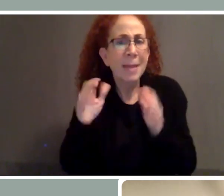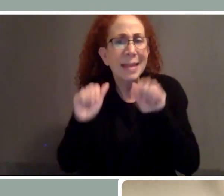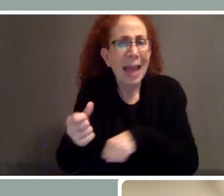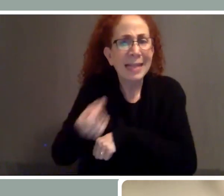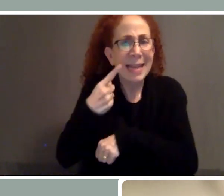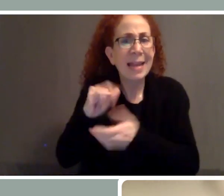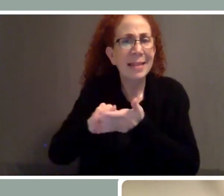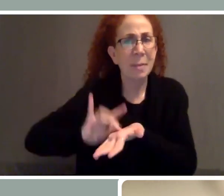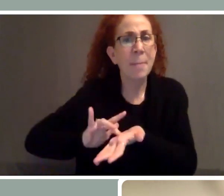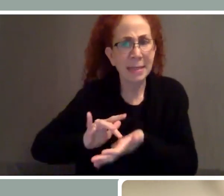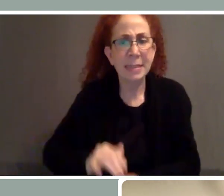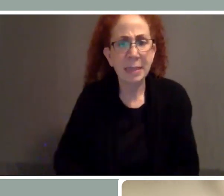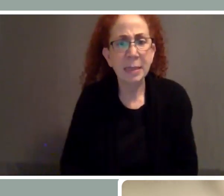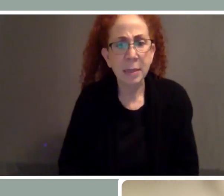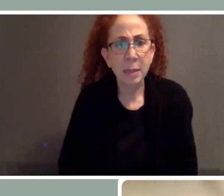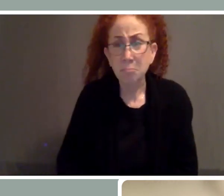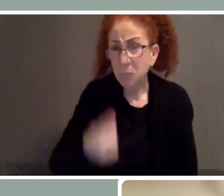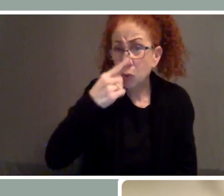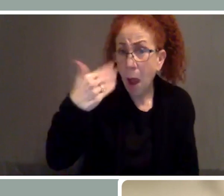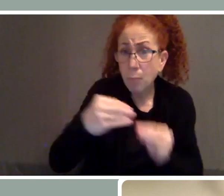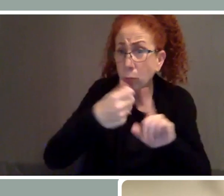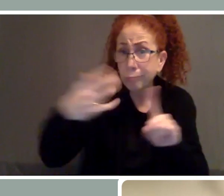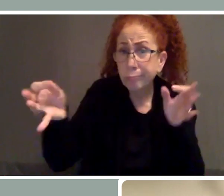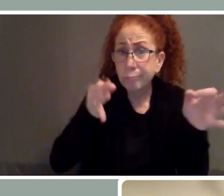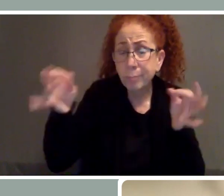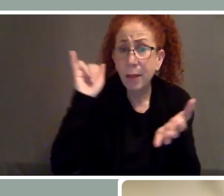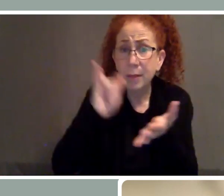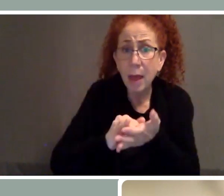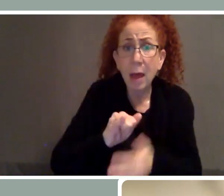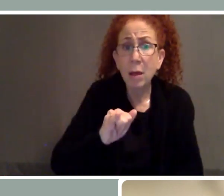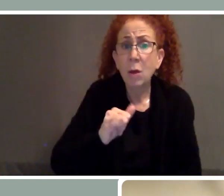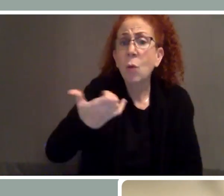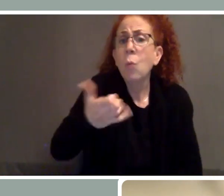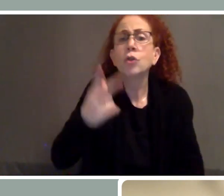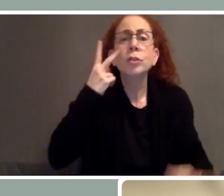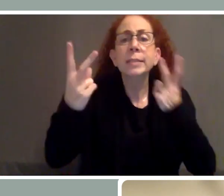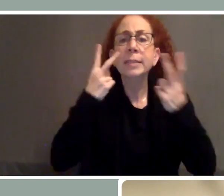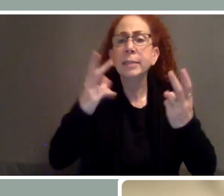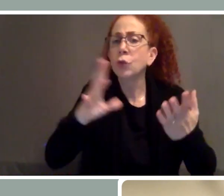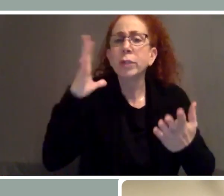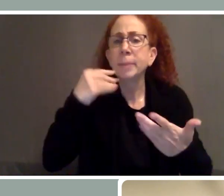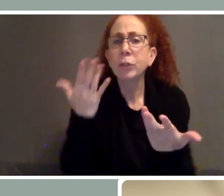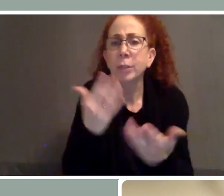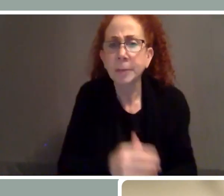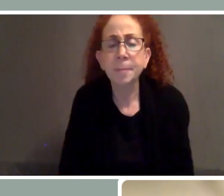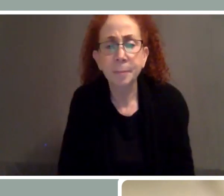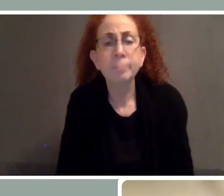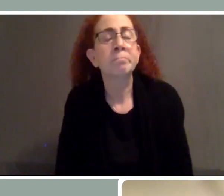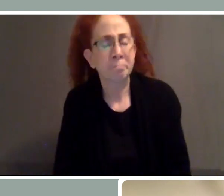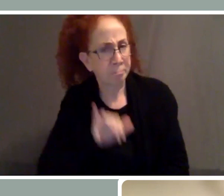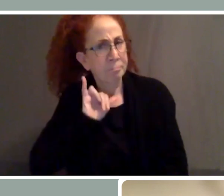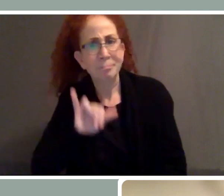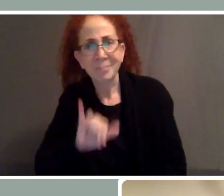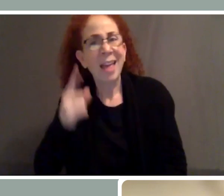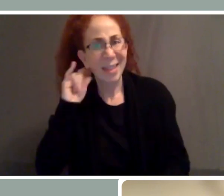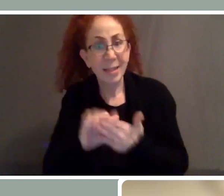this medication. Can you tell us a little bit more about what you're seeing and what you're experiencing? Absolutely. I think